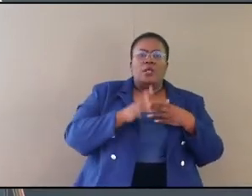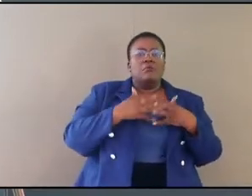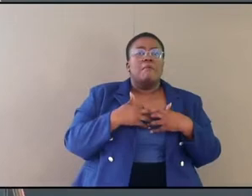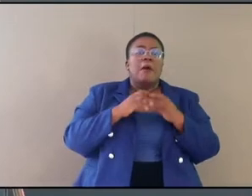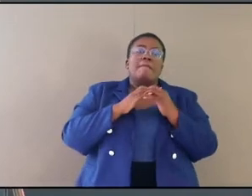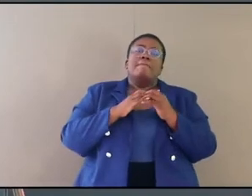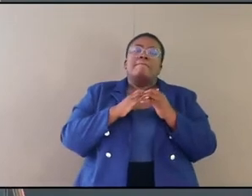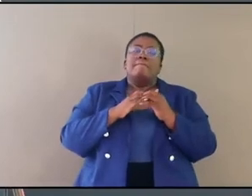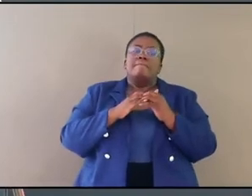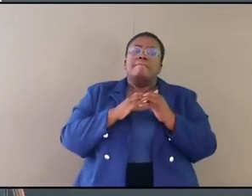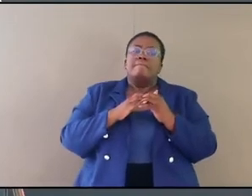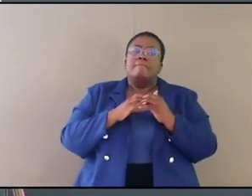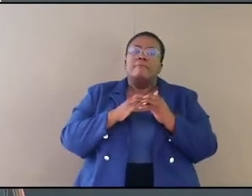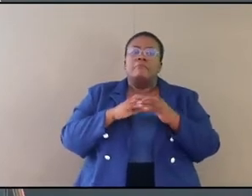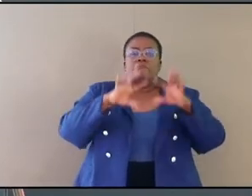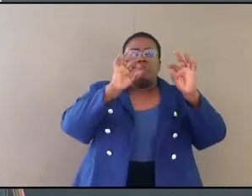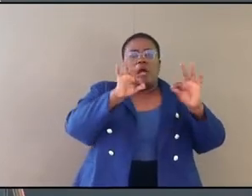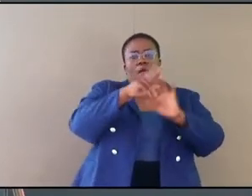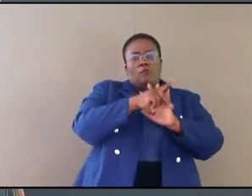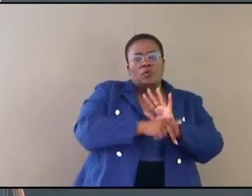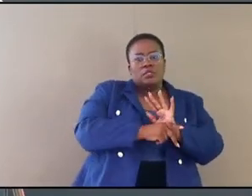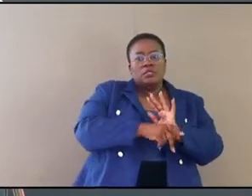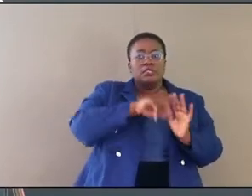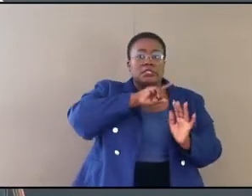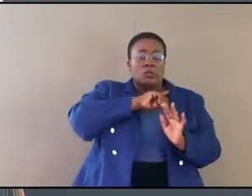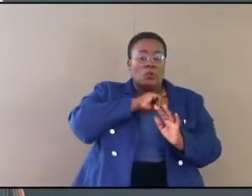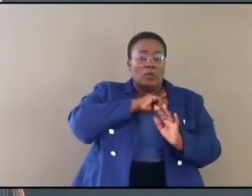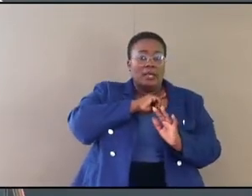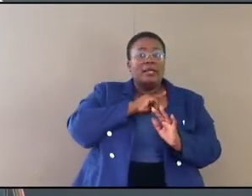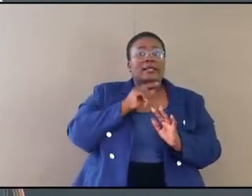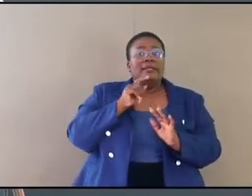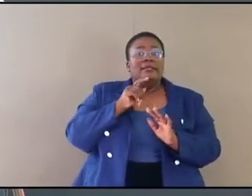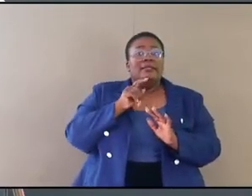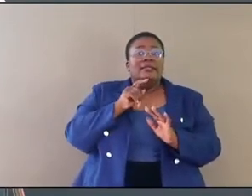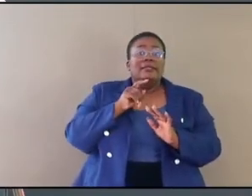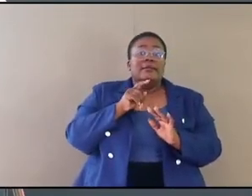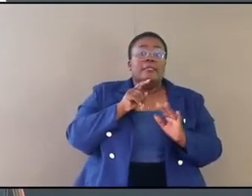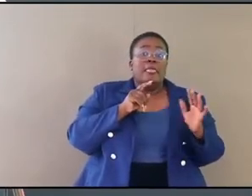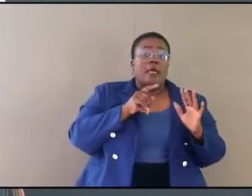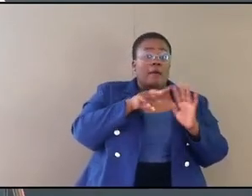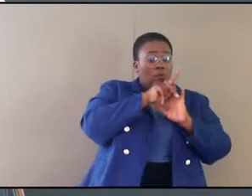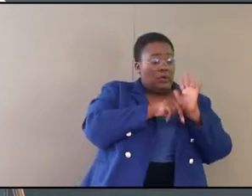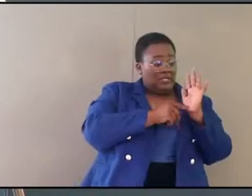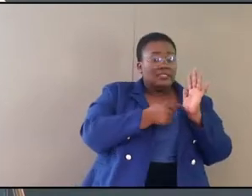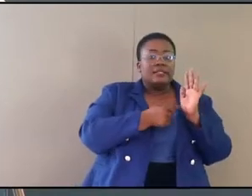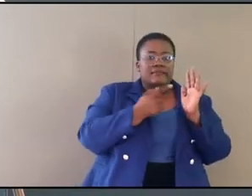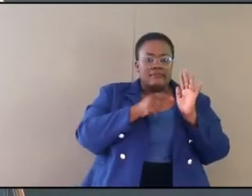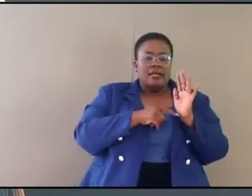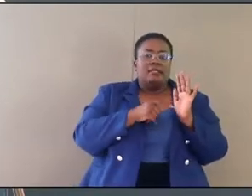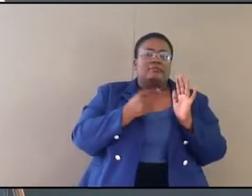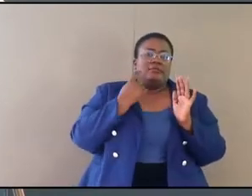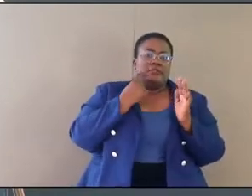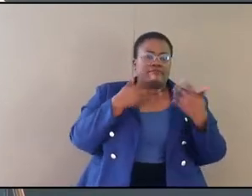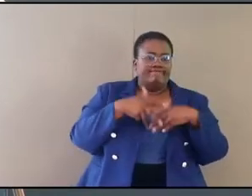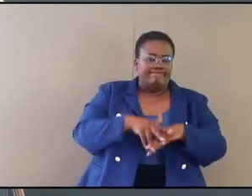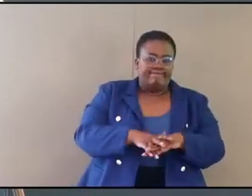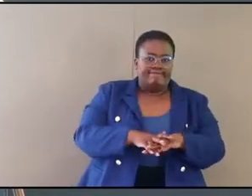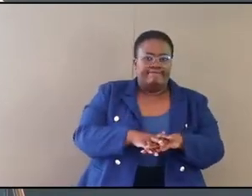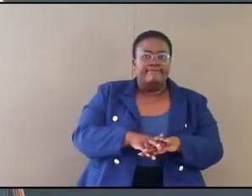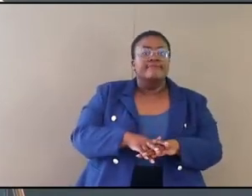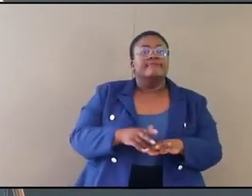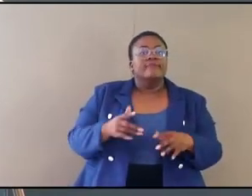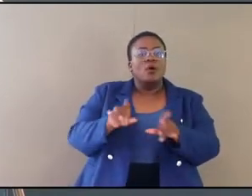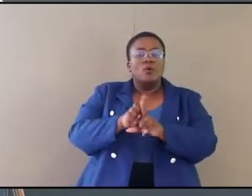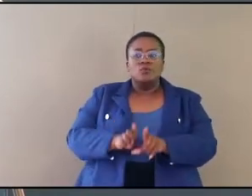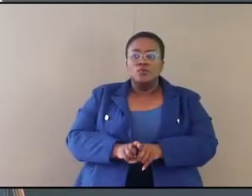doable policy because that's the key thing. It must also be doable which is why it would have been great to have Treasurer care. But we